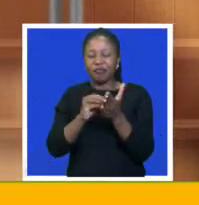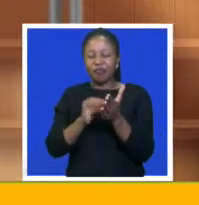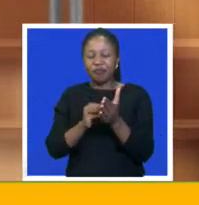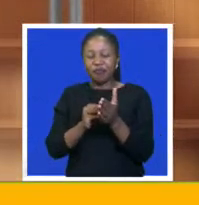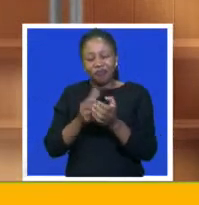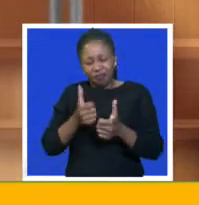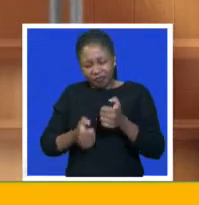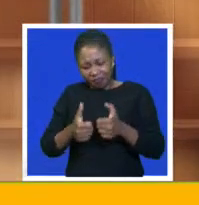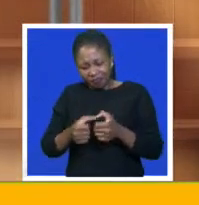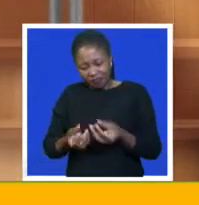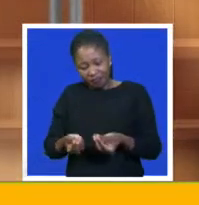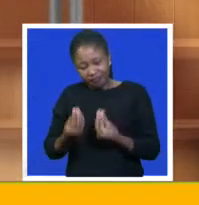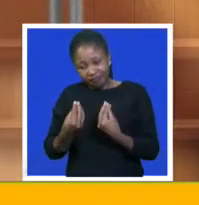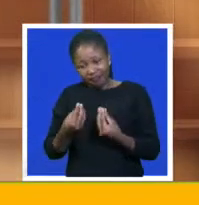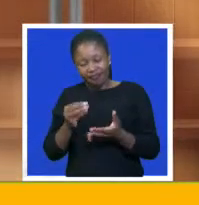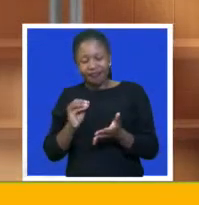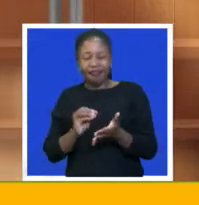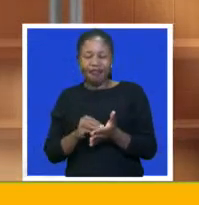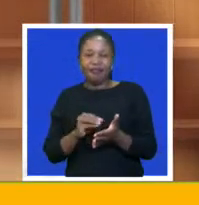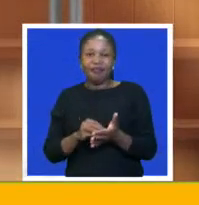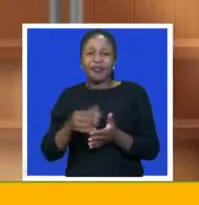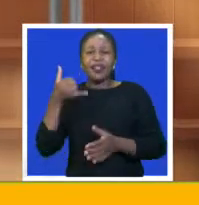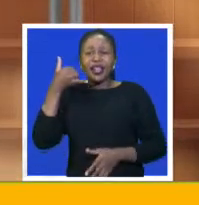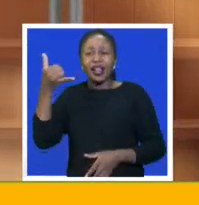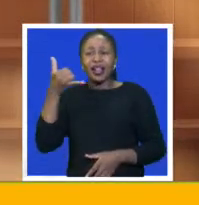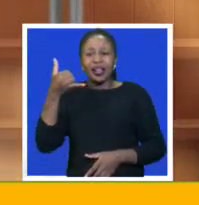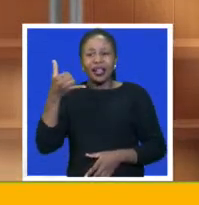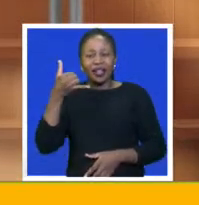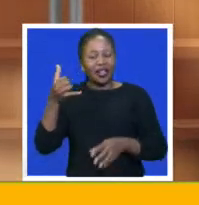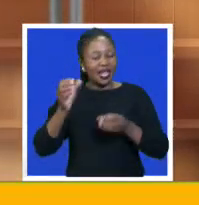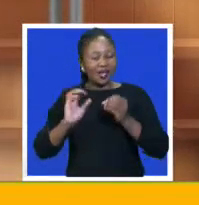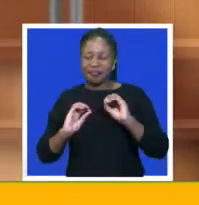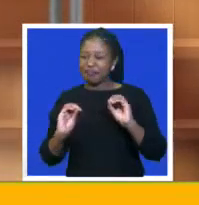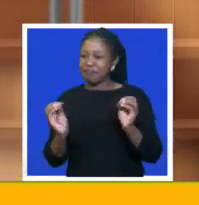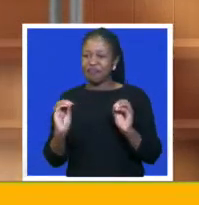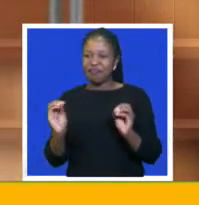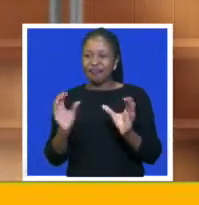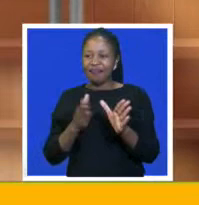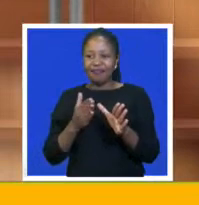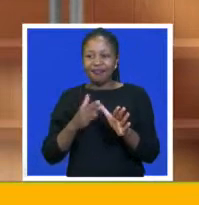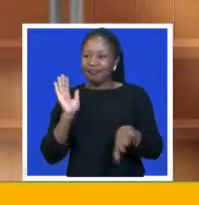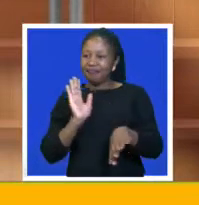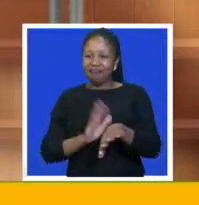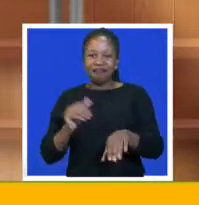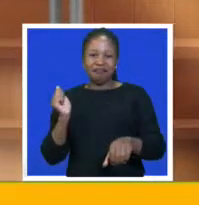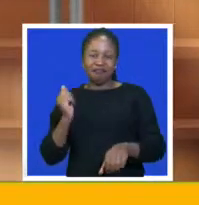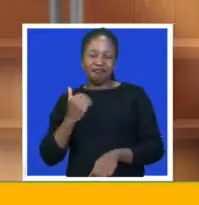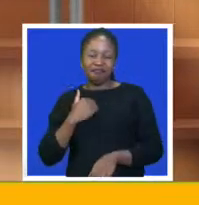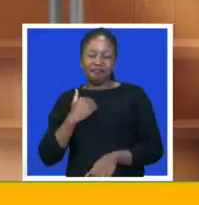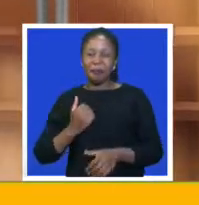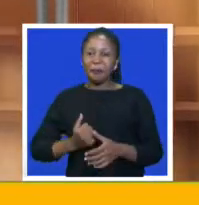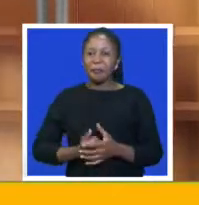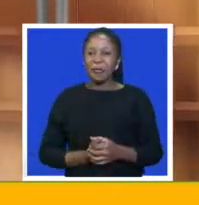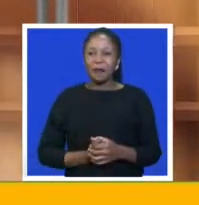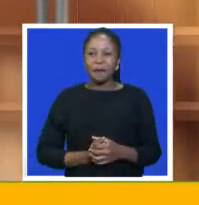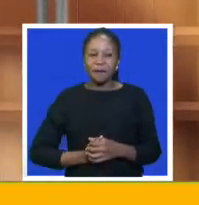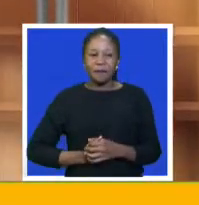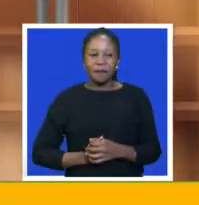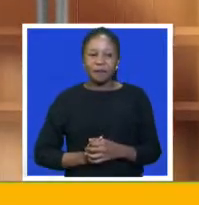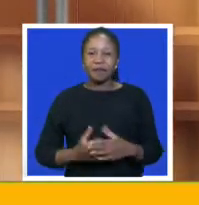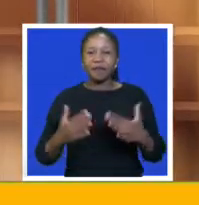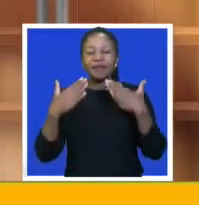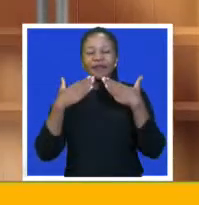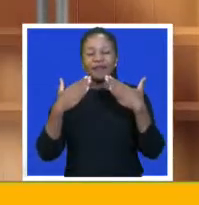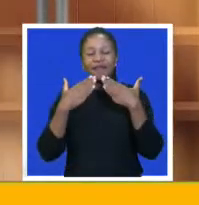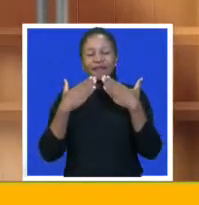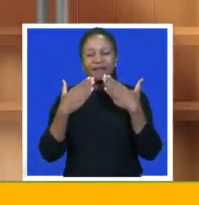not call us because we will not be able to answer your calls. You may please begin your lesson, ma'am. Okay, thank you very much,